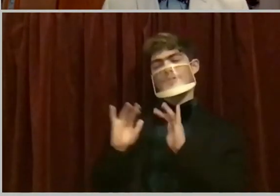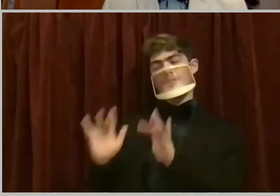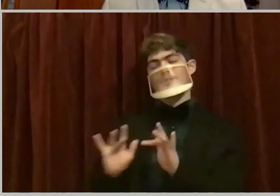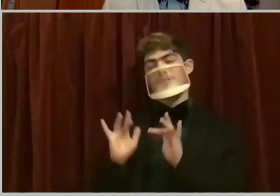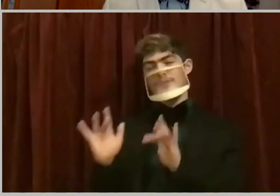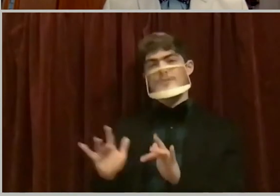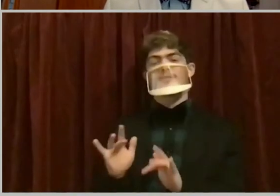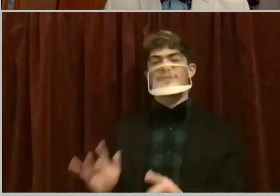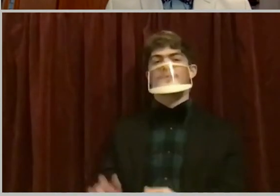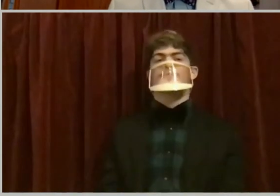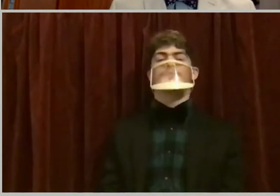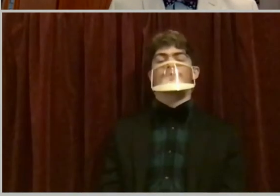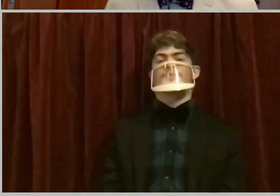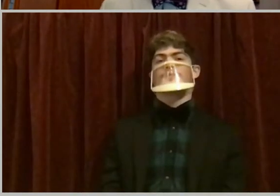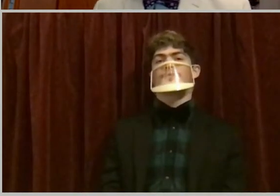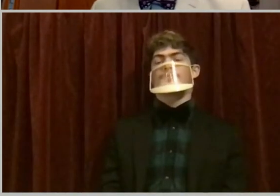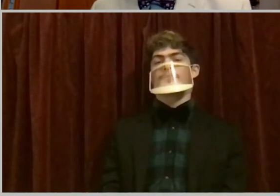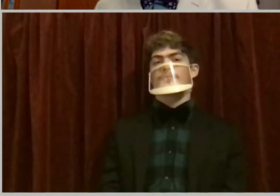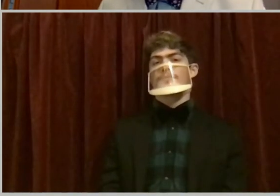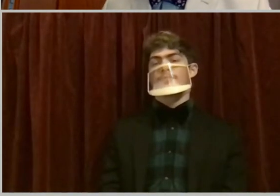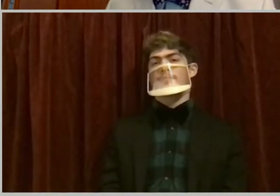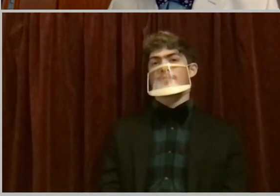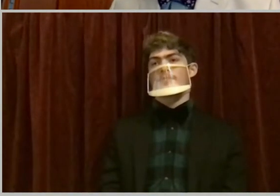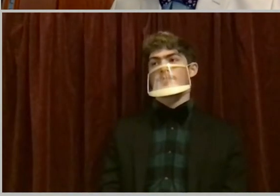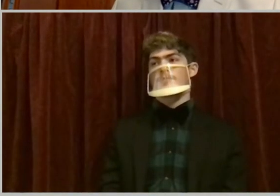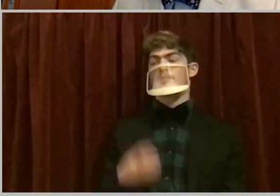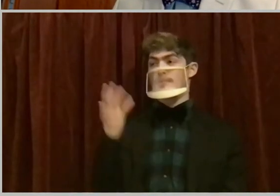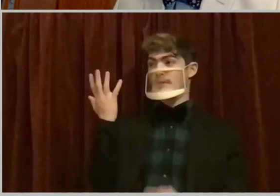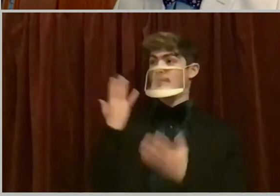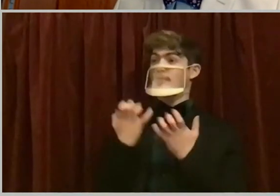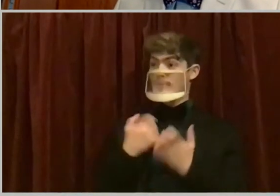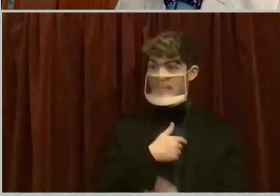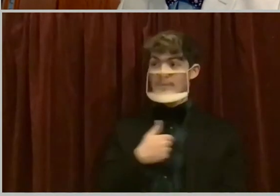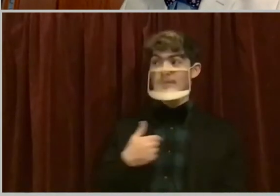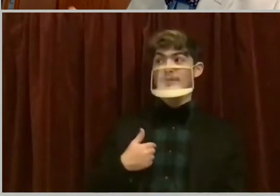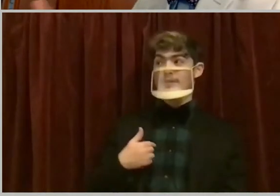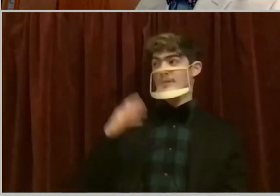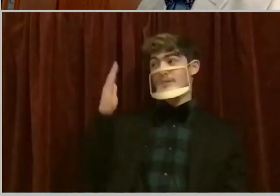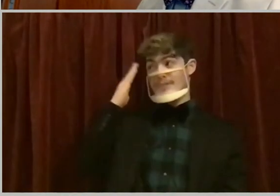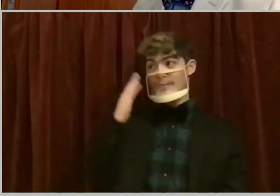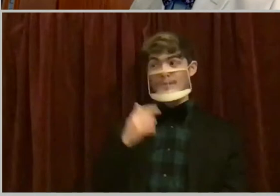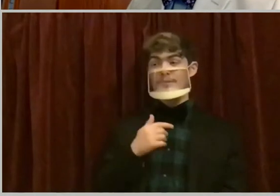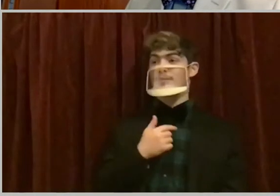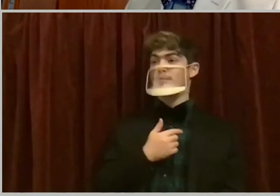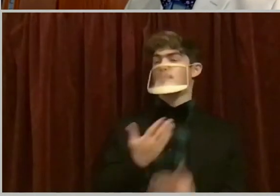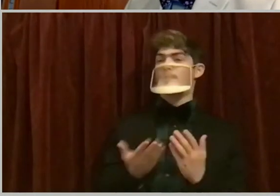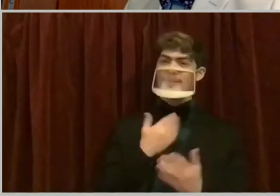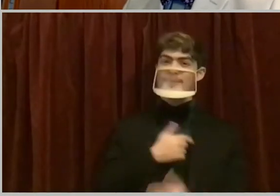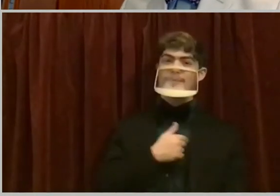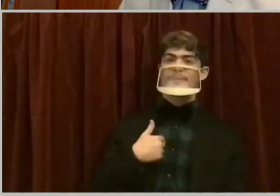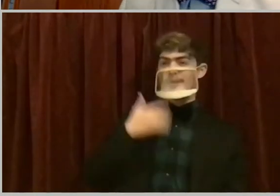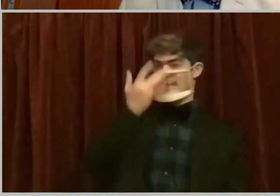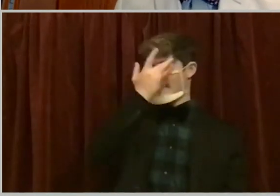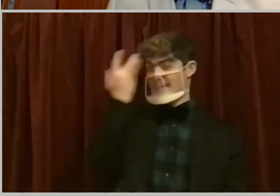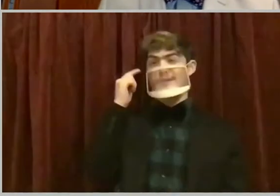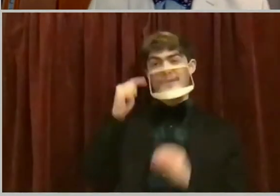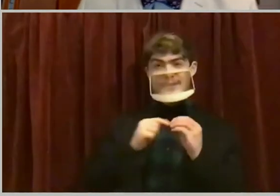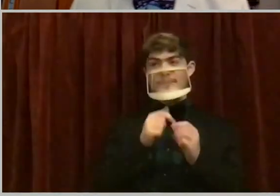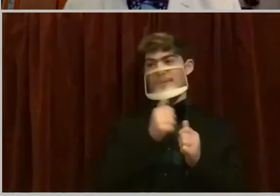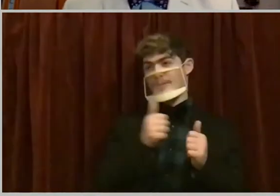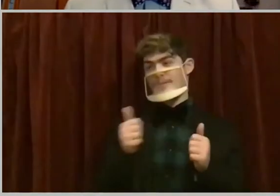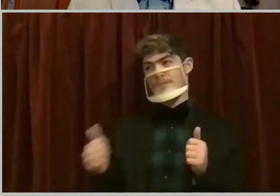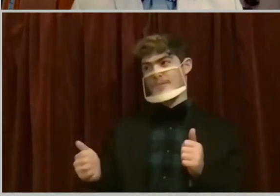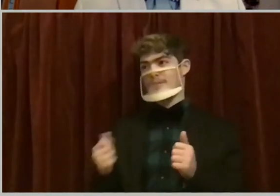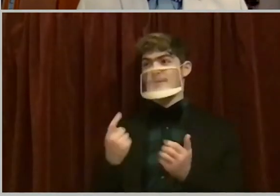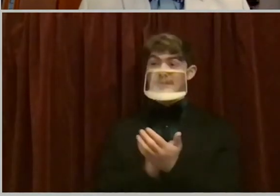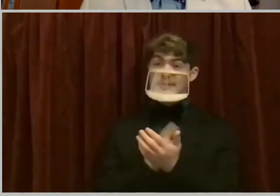us that he hasn't forgotten about us? We may forget about each other. Indeed, even a mother may forget